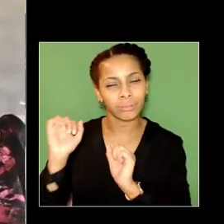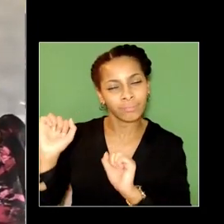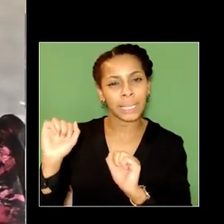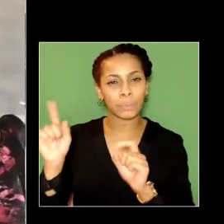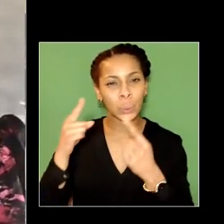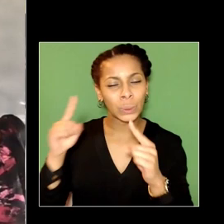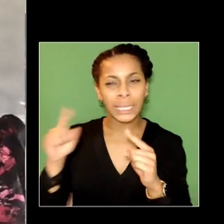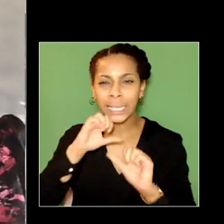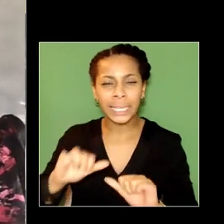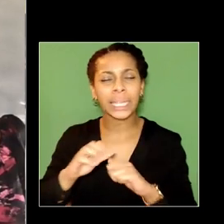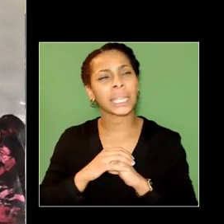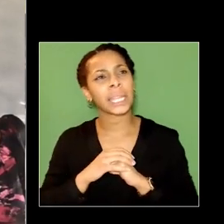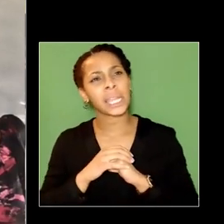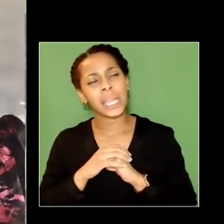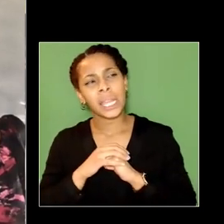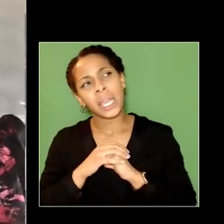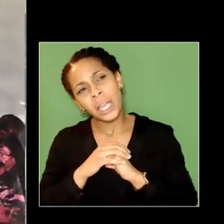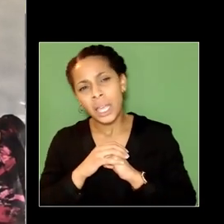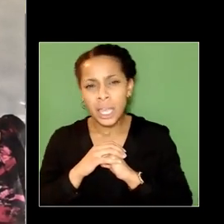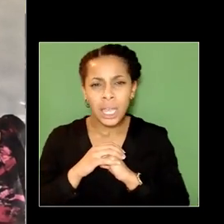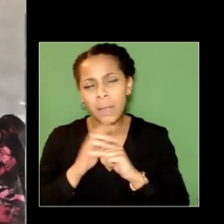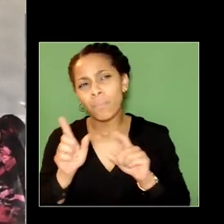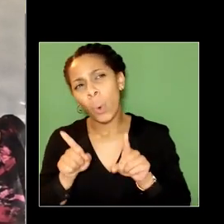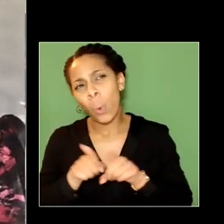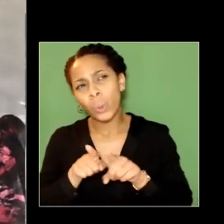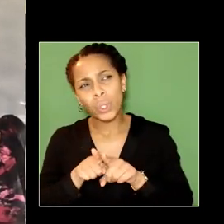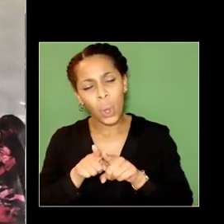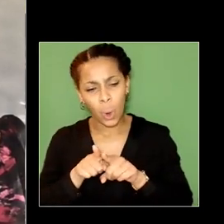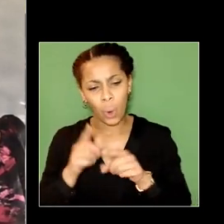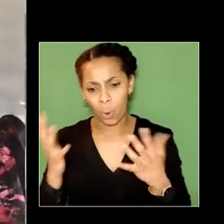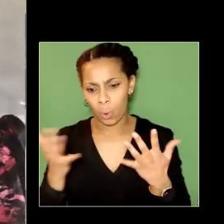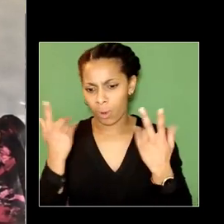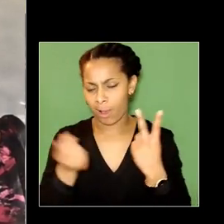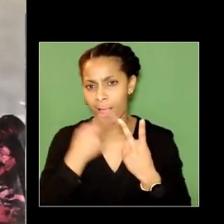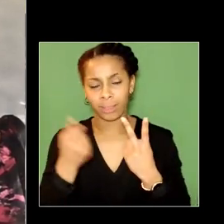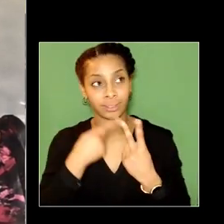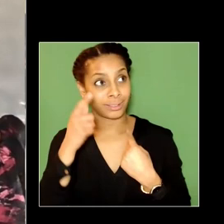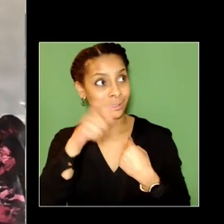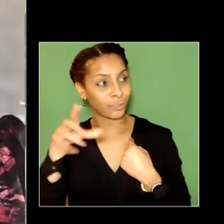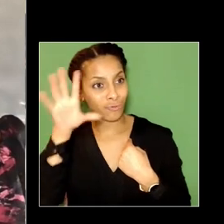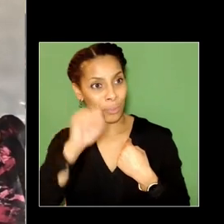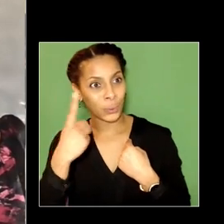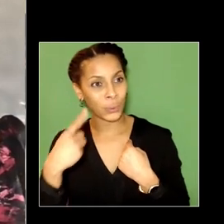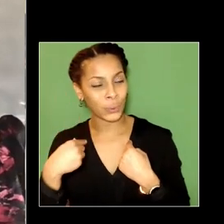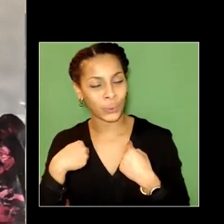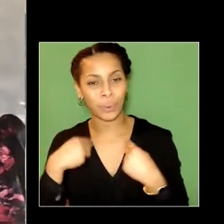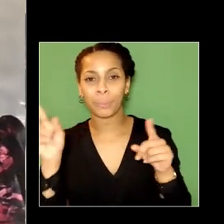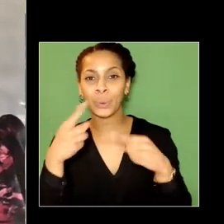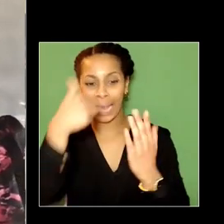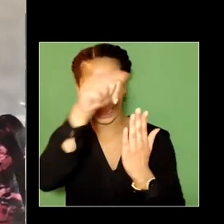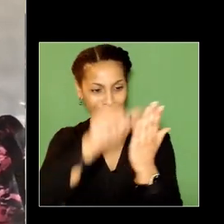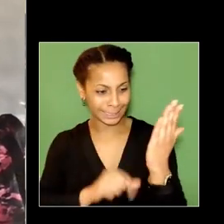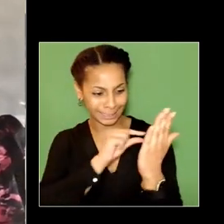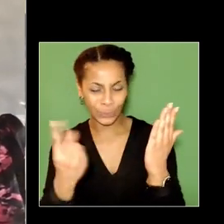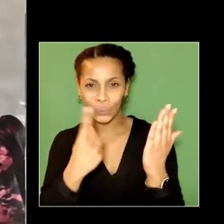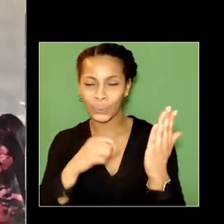then also thinking about, what was the other thing? I'm trying to remember the playlist now. Yeah, the high life music that my dad